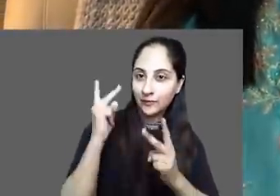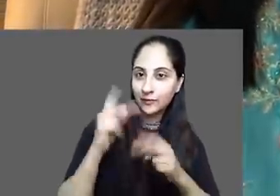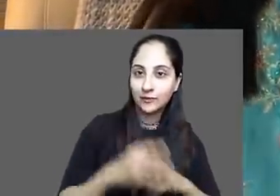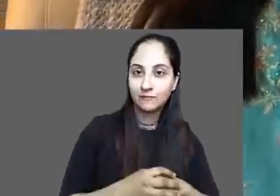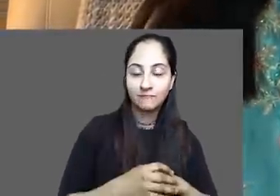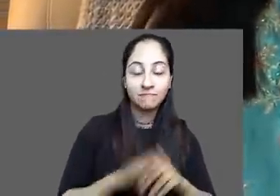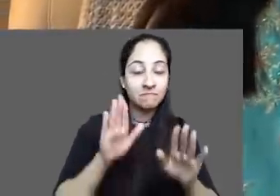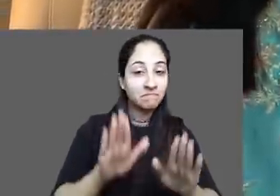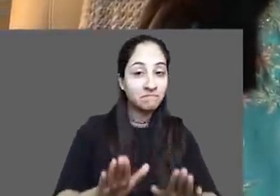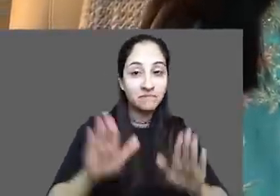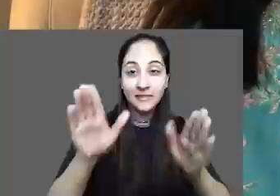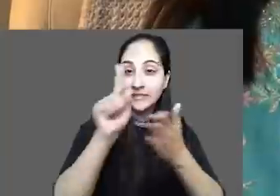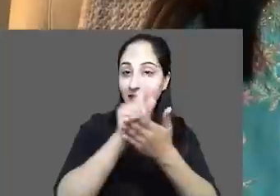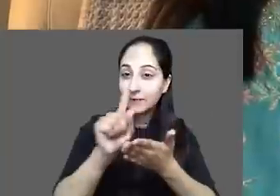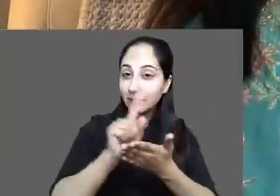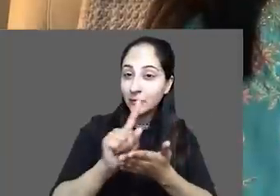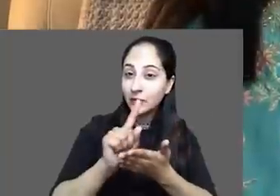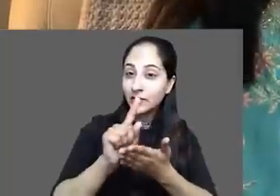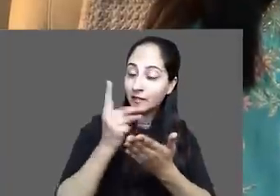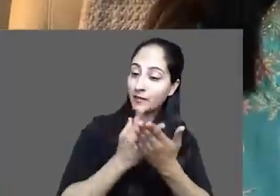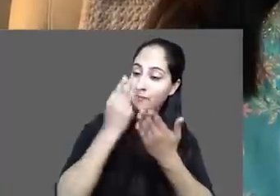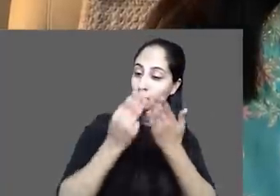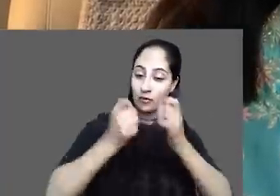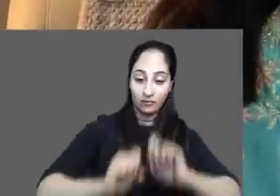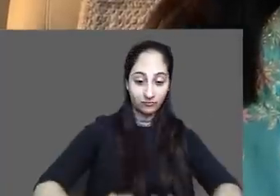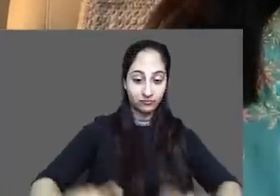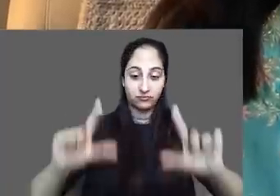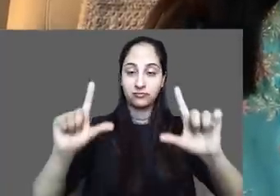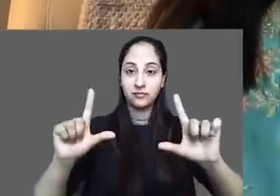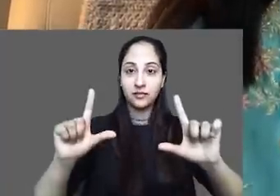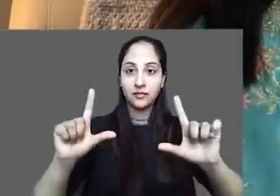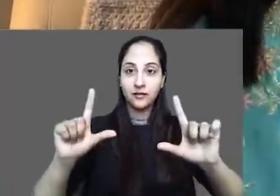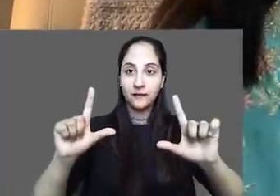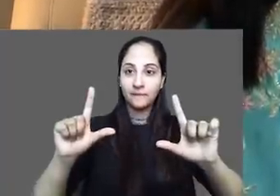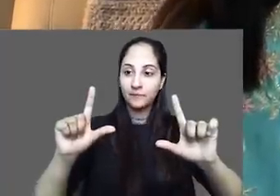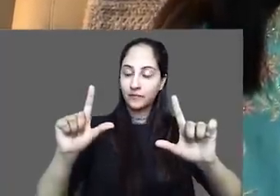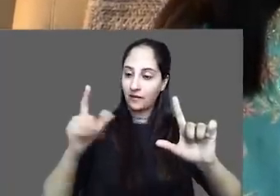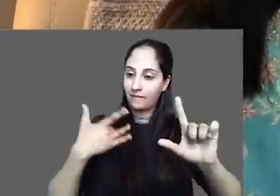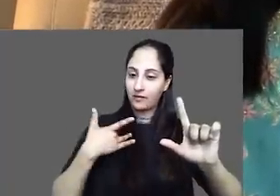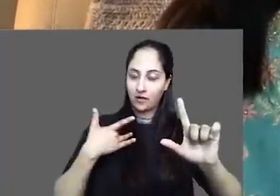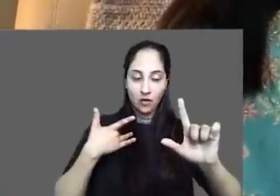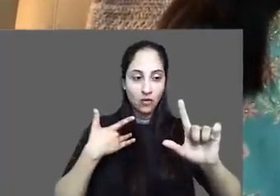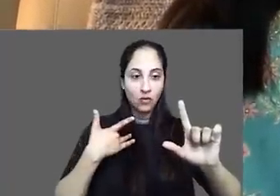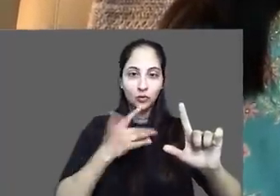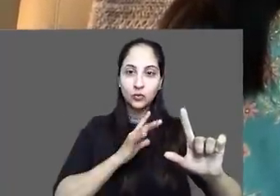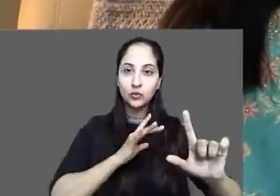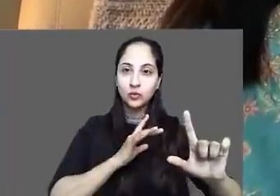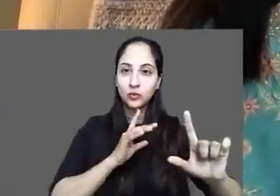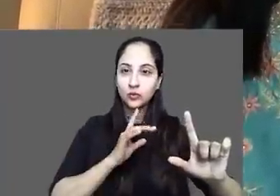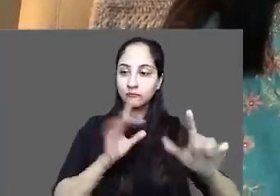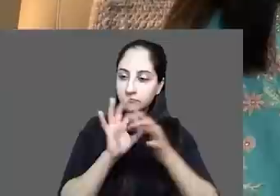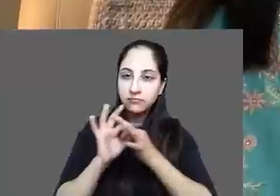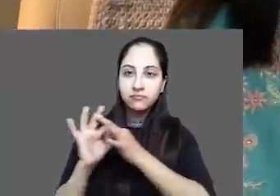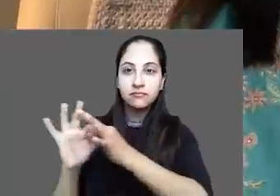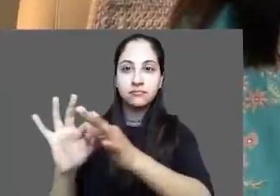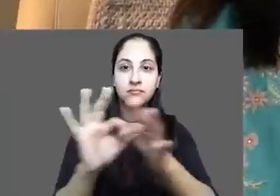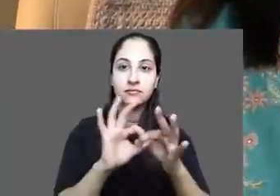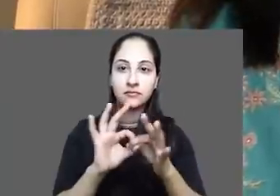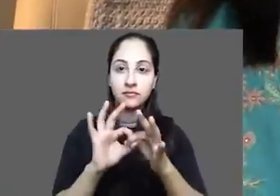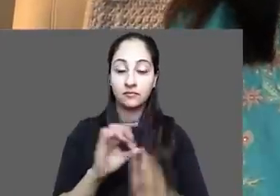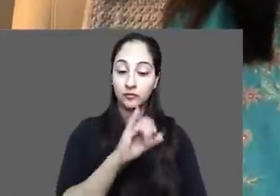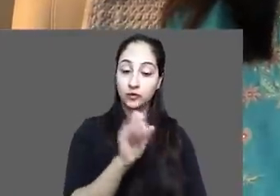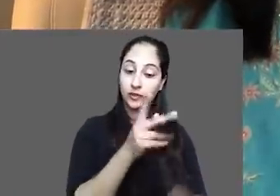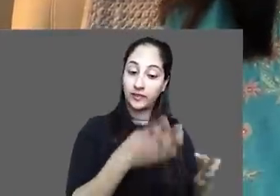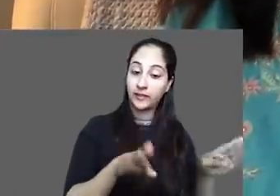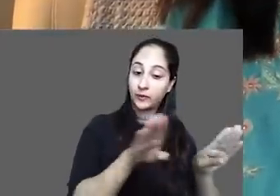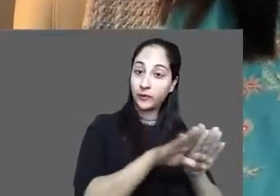that has been memorable for us has been the Friday night reflections. It's been amazing to see how when Jamaat Khanas